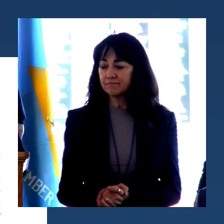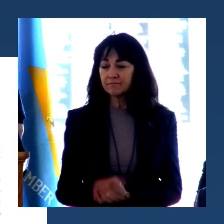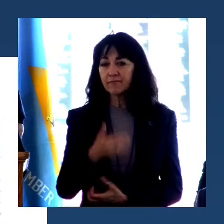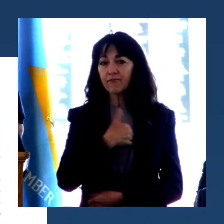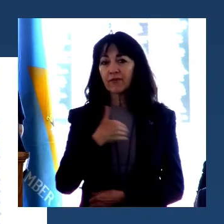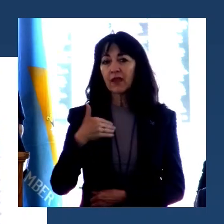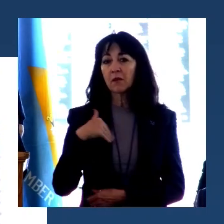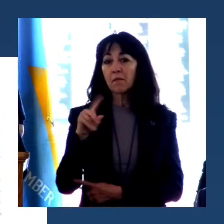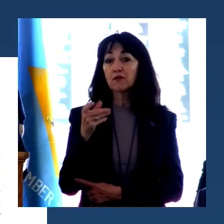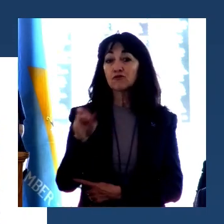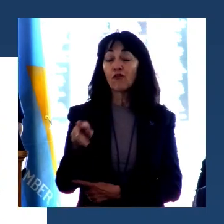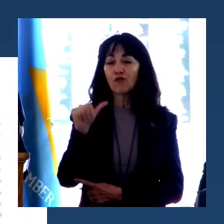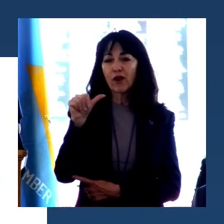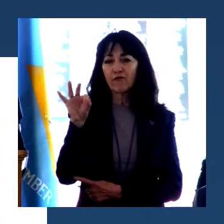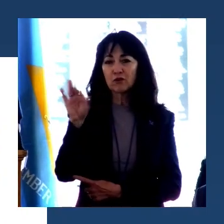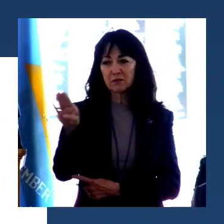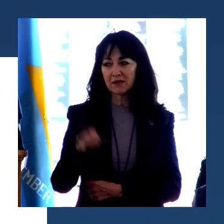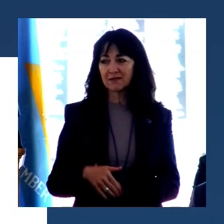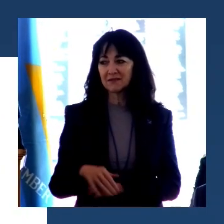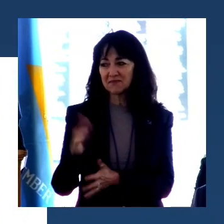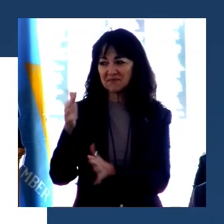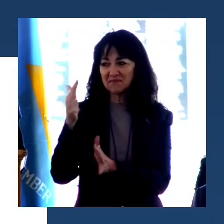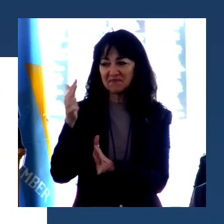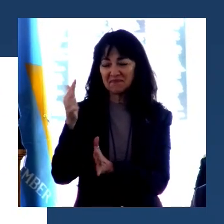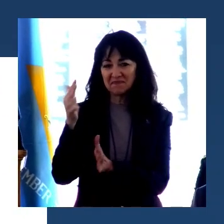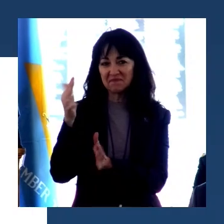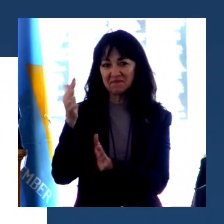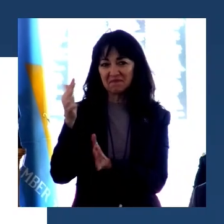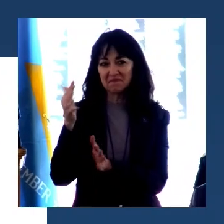Members of Dover Air Force Base. Yay.